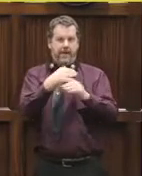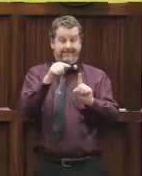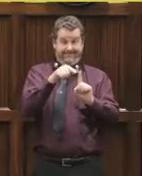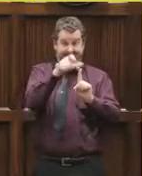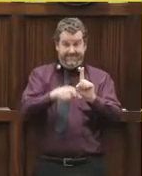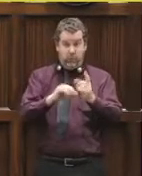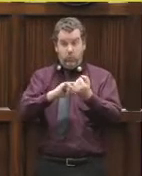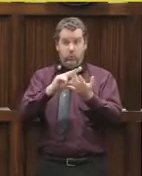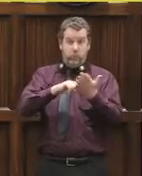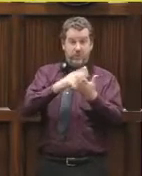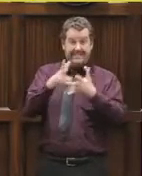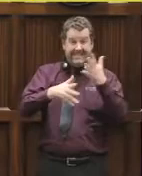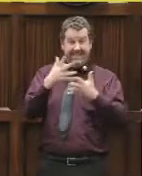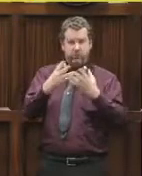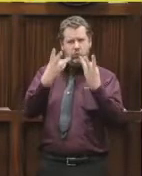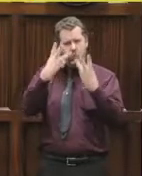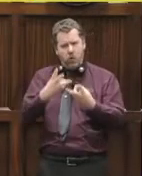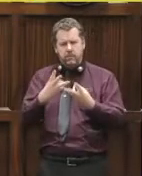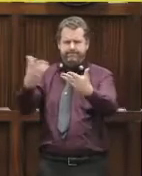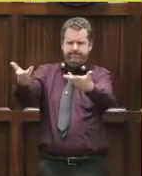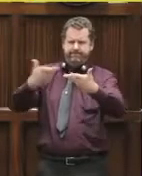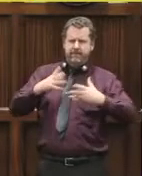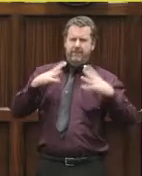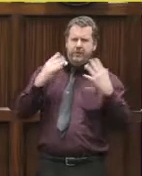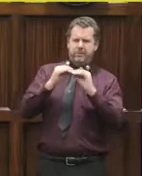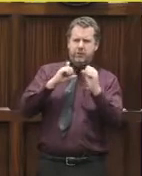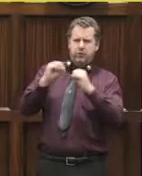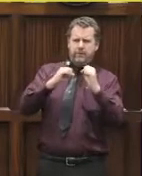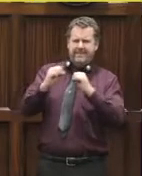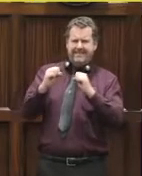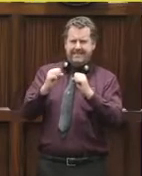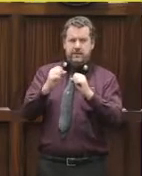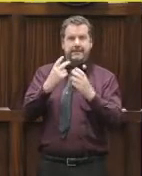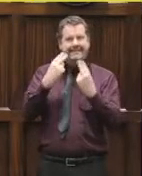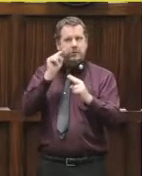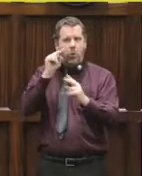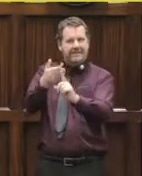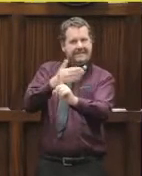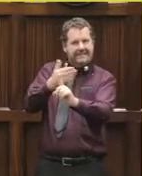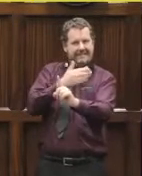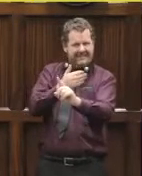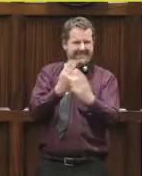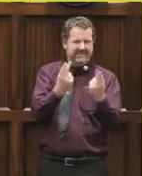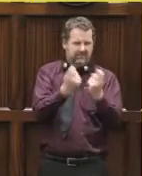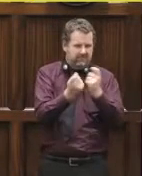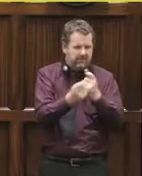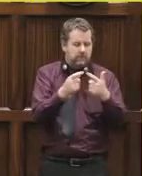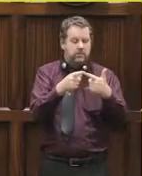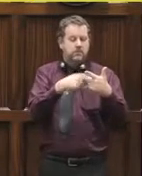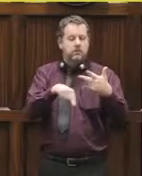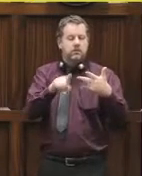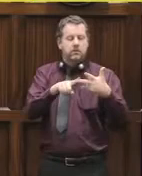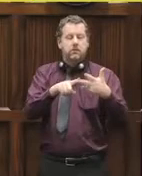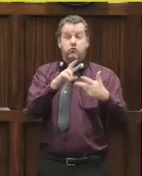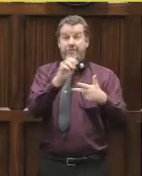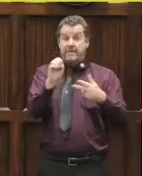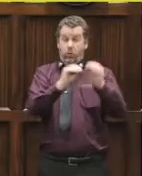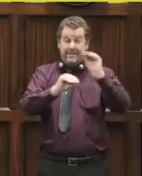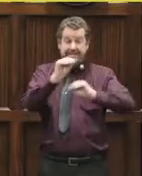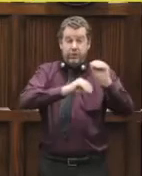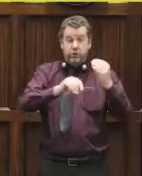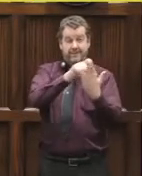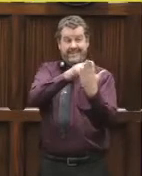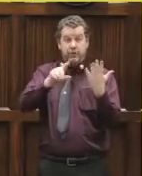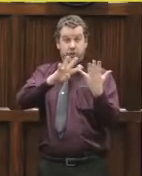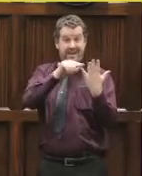Irish Sign Language seeking to avail of free interpretation services and ancillary matters, an internal reorganisation of Section